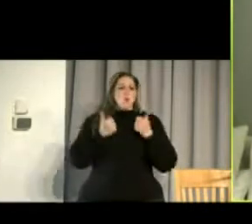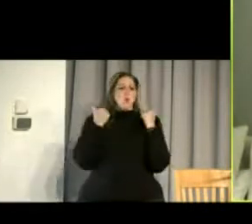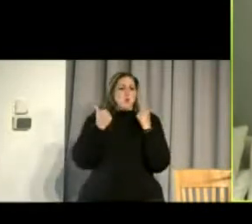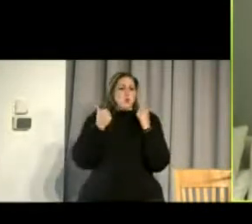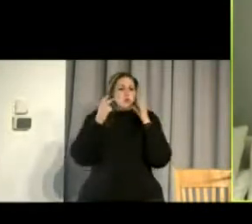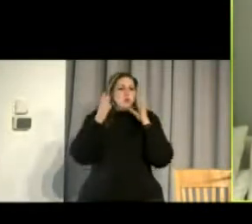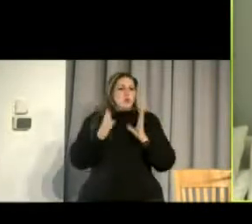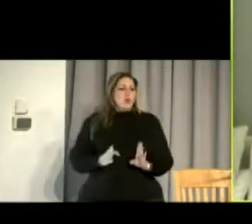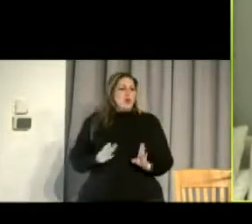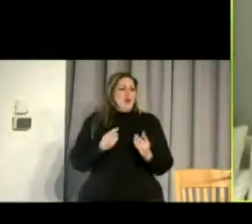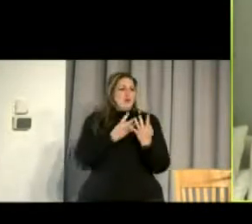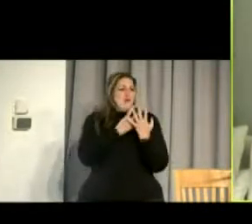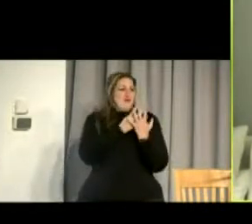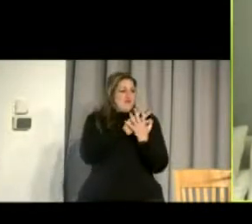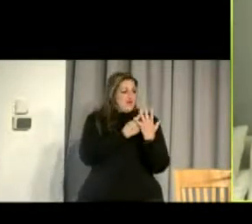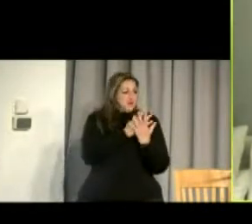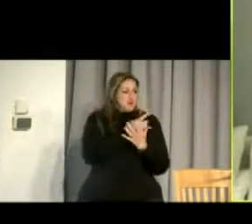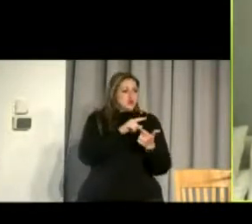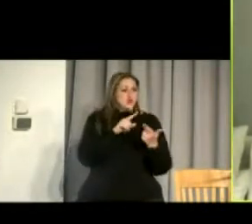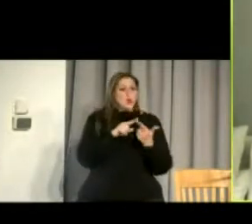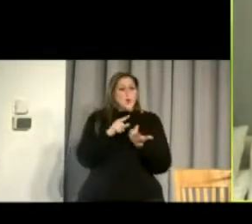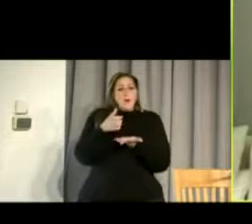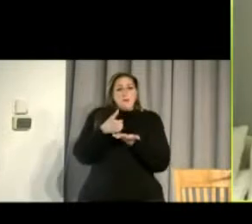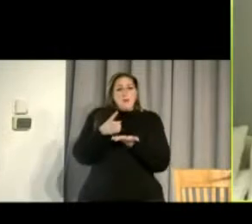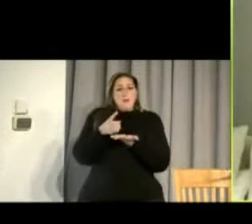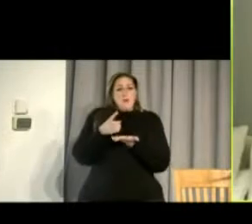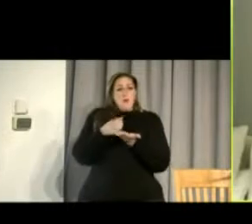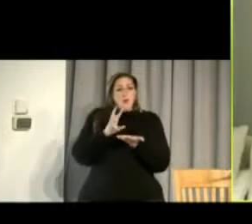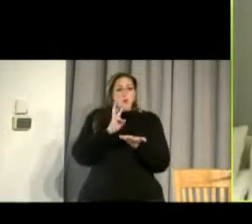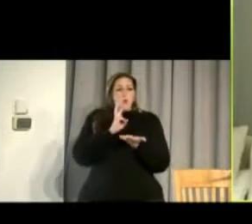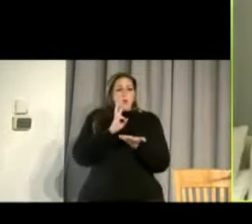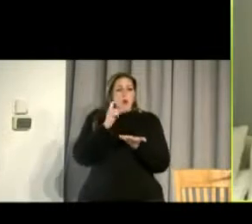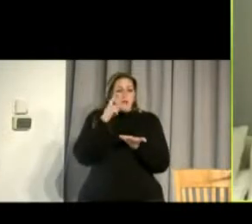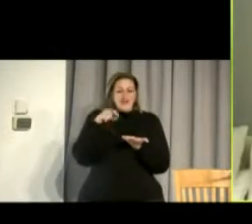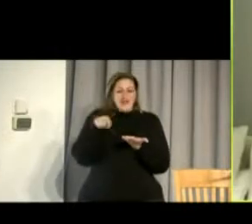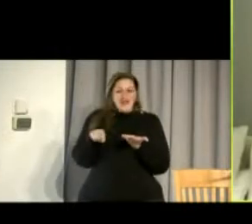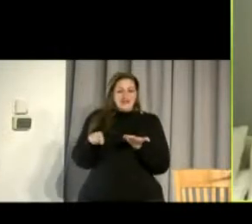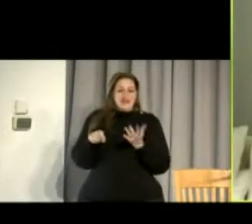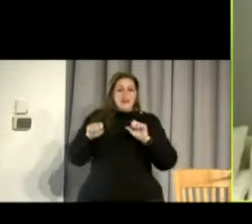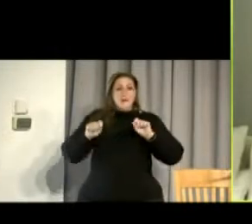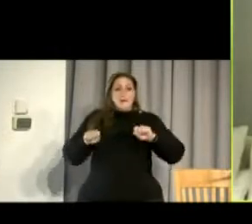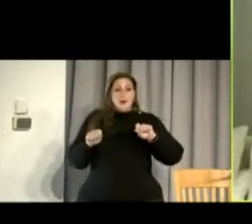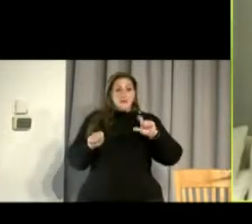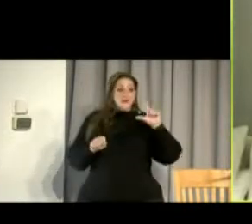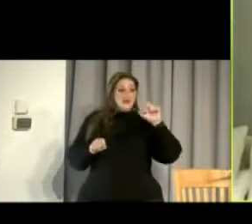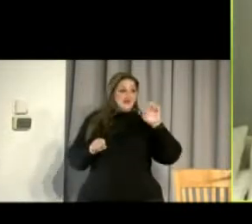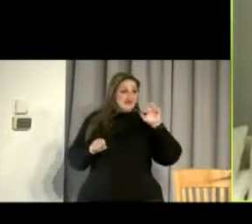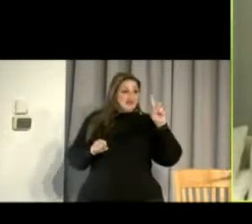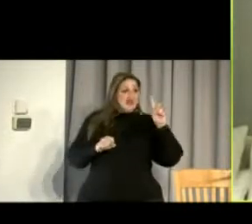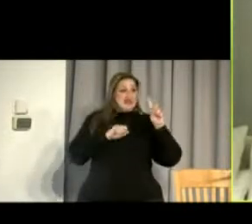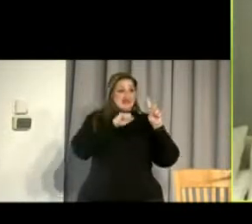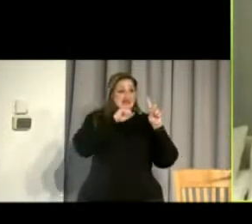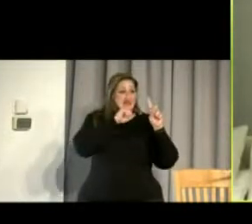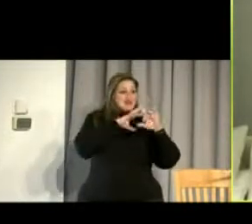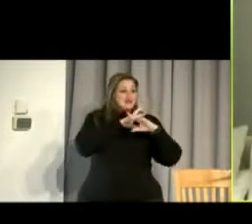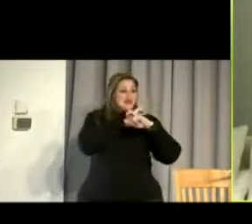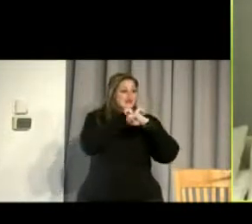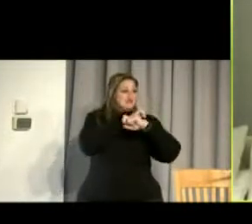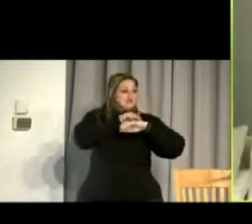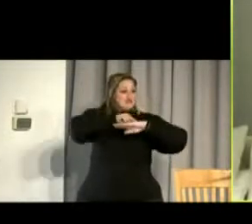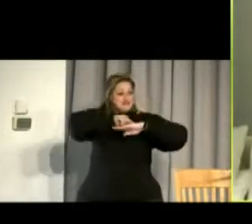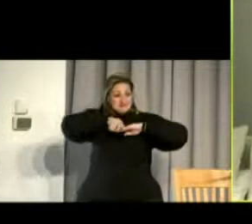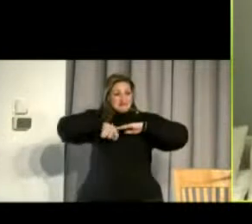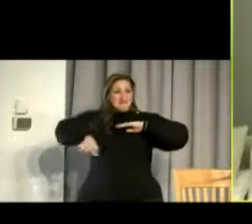either a filter or bottled water because of the possibility of lead contamination and contamination based on other